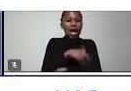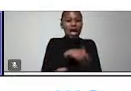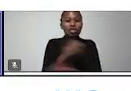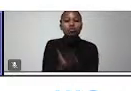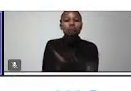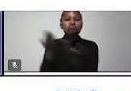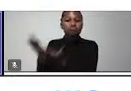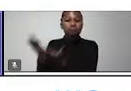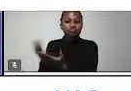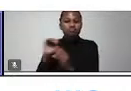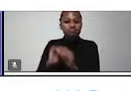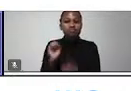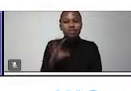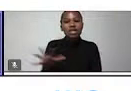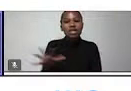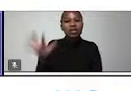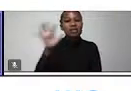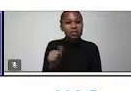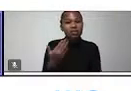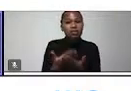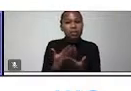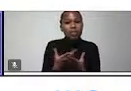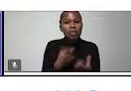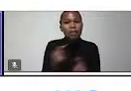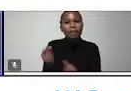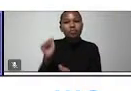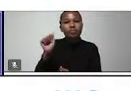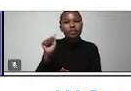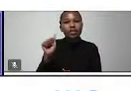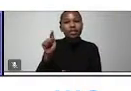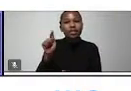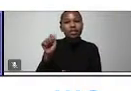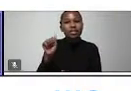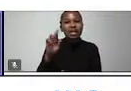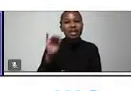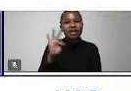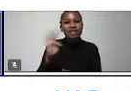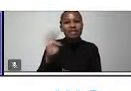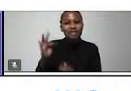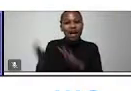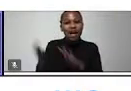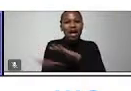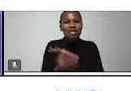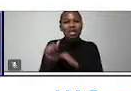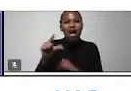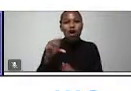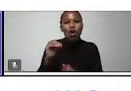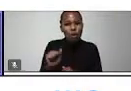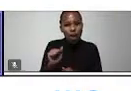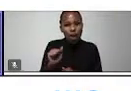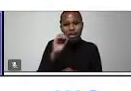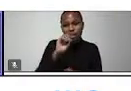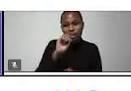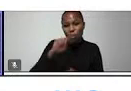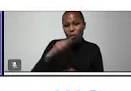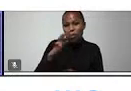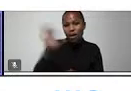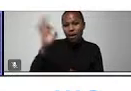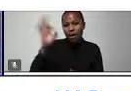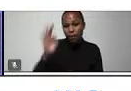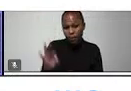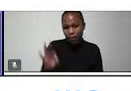context, is that the implications actually of a tariff actually under AGOA is only 0.9%, while actually without AGOA